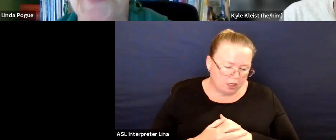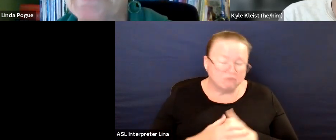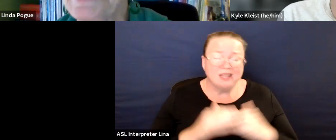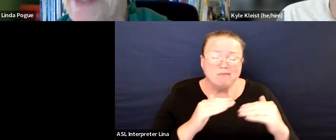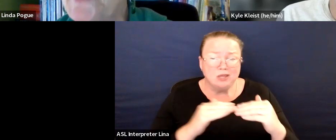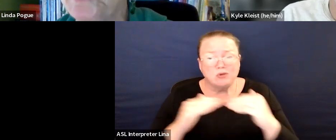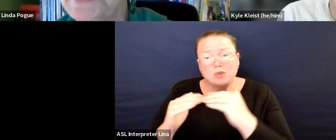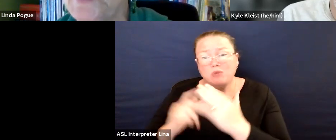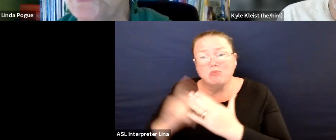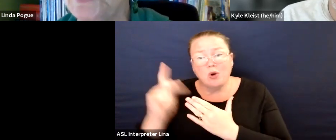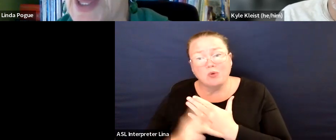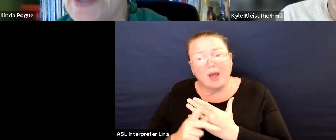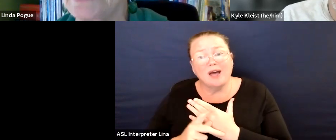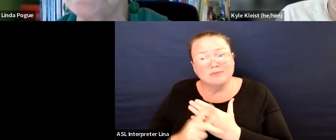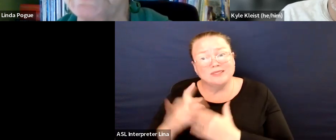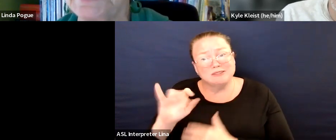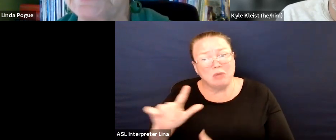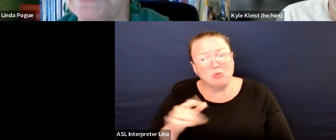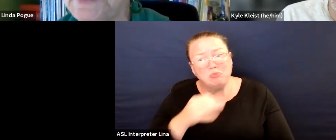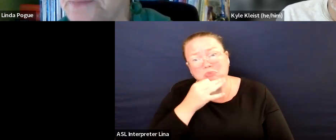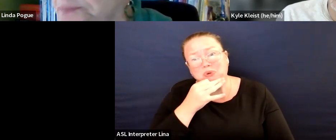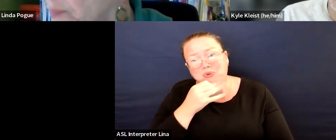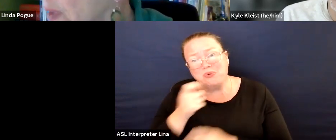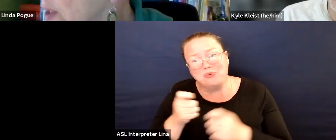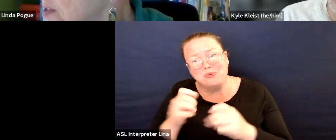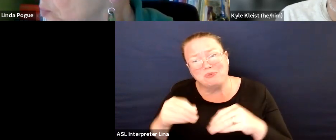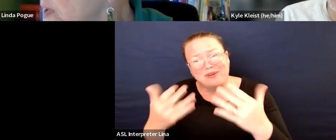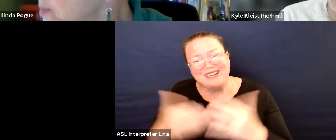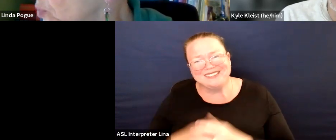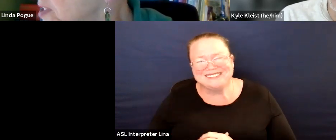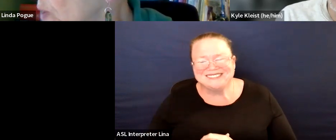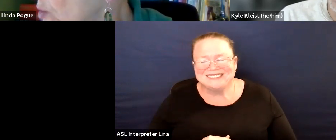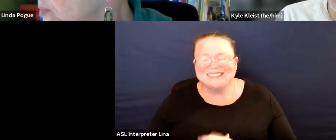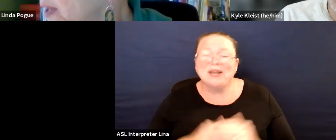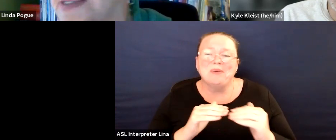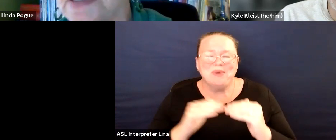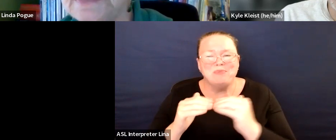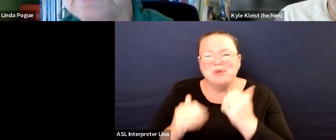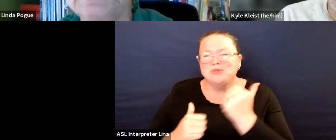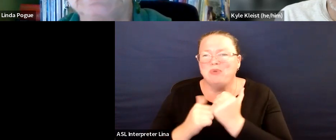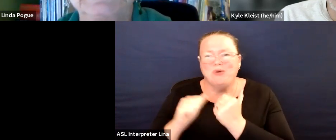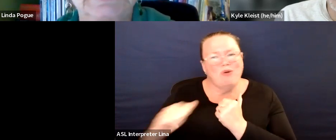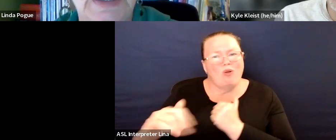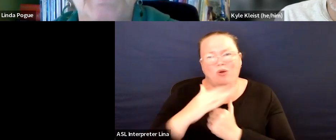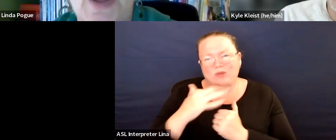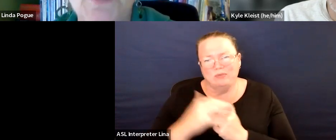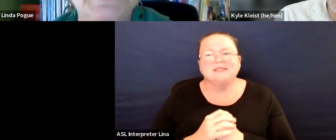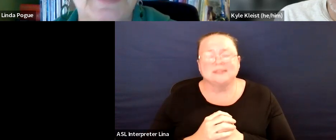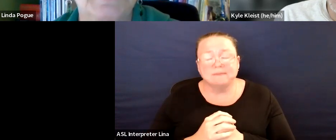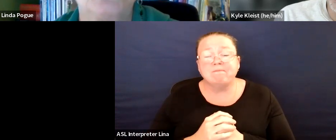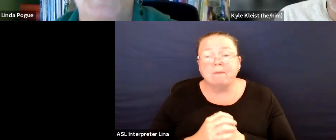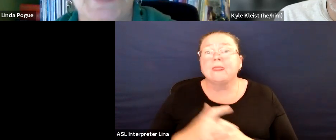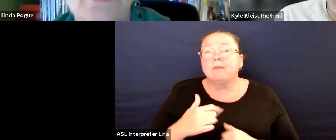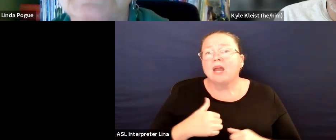peer-to-peer programs that April is so good at facilitating. So peer support is all over the place. Yeah. But I